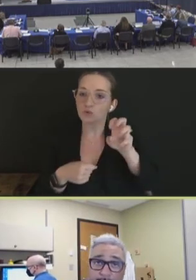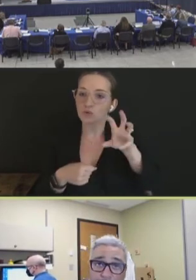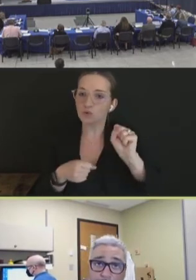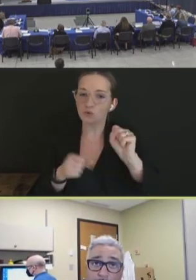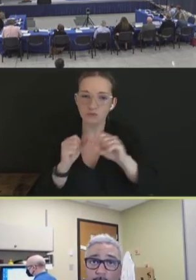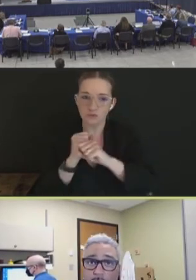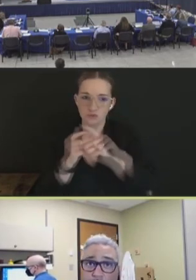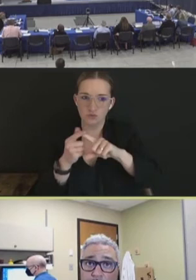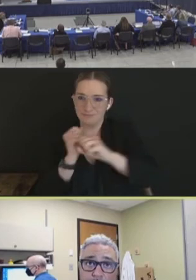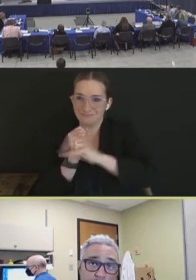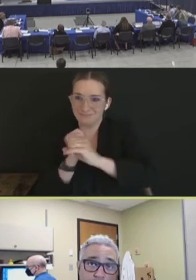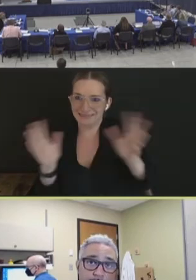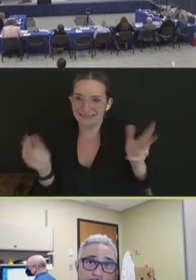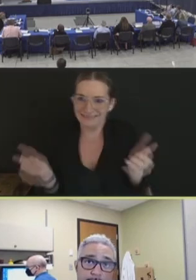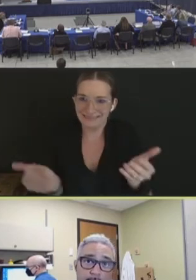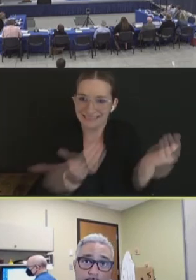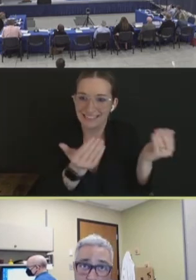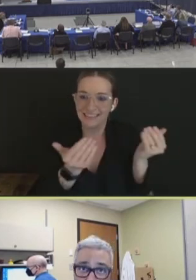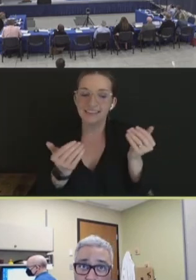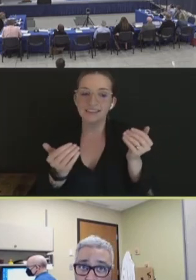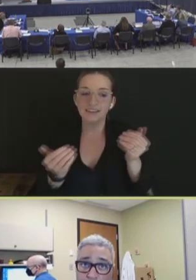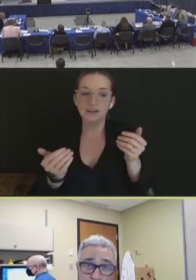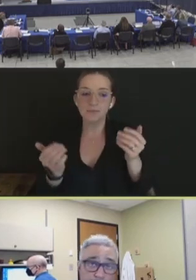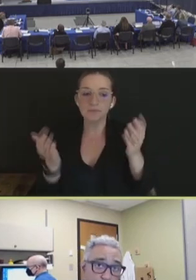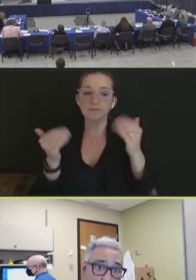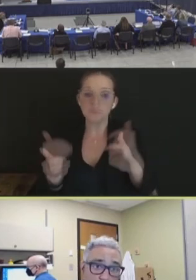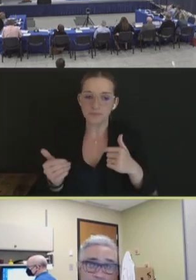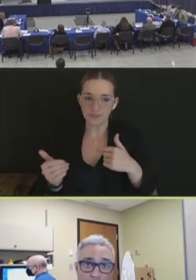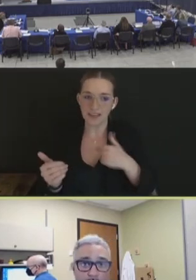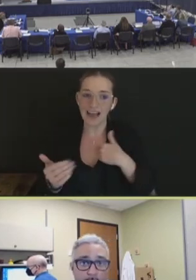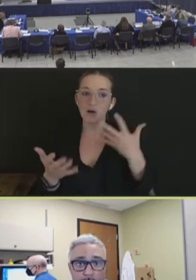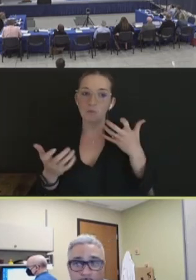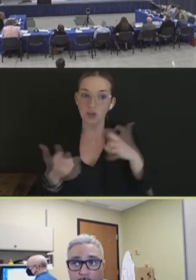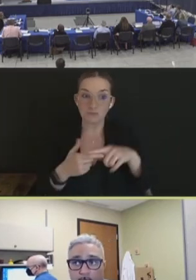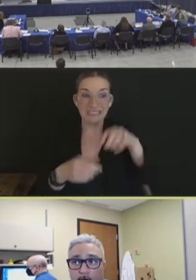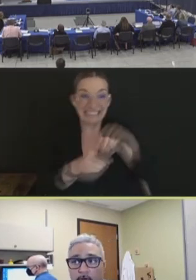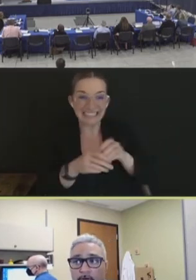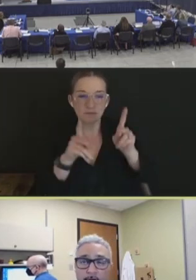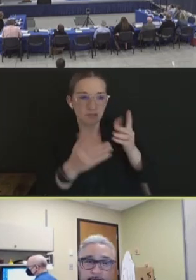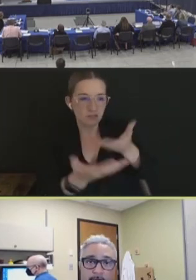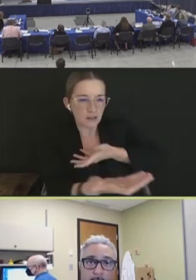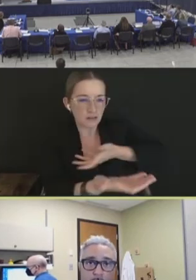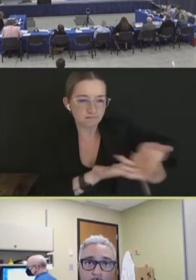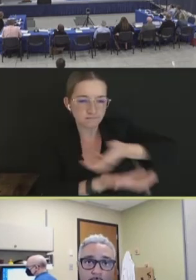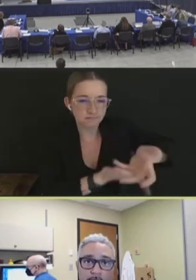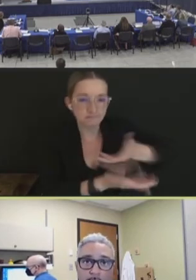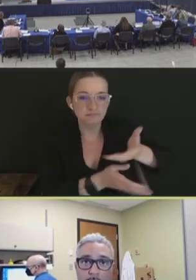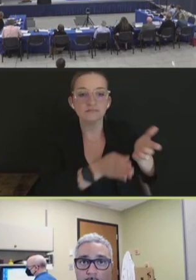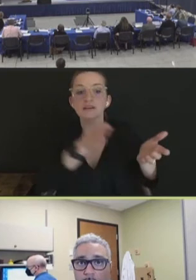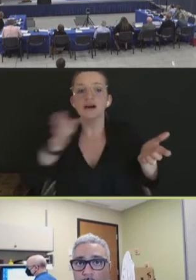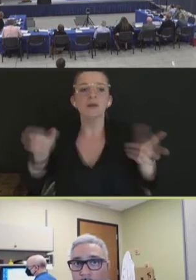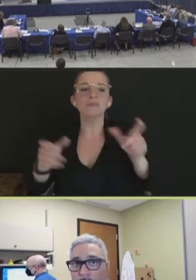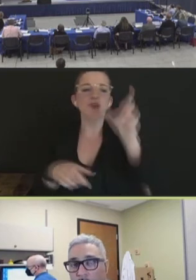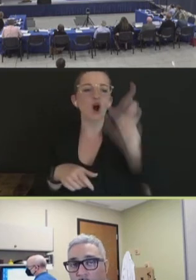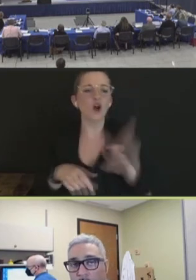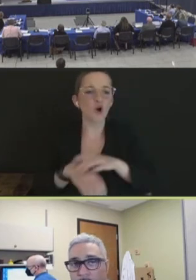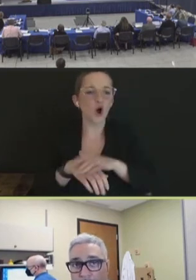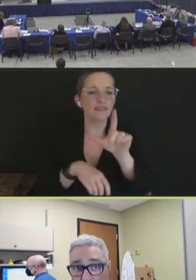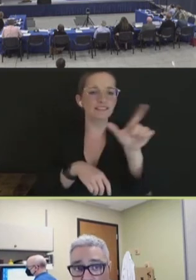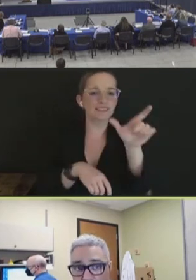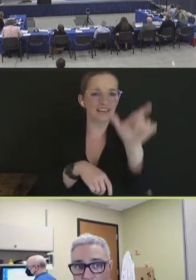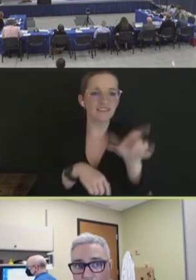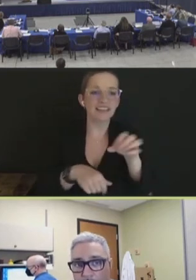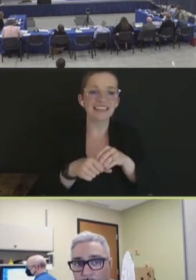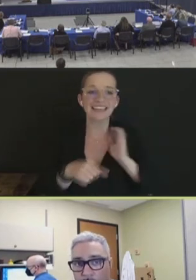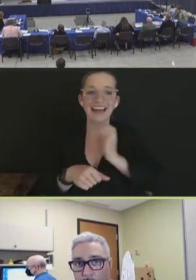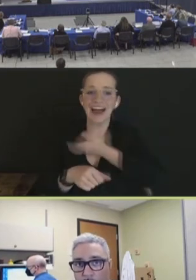But I then really was trying to be on the ground, both at the barber shop or this article on the left was in our local Black